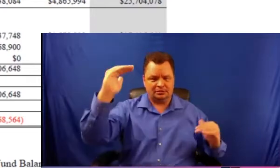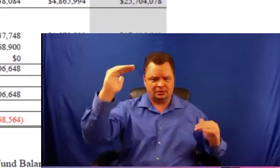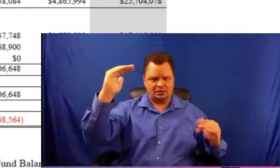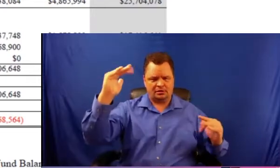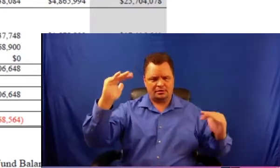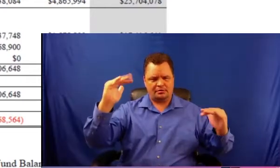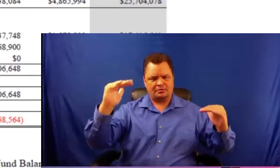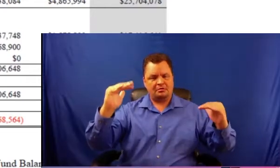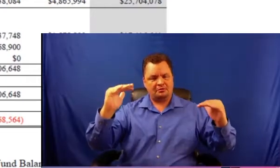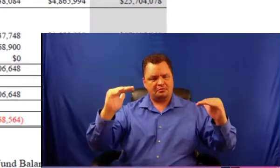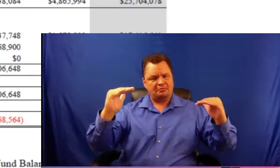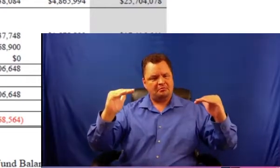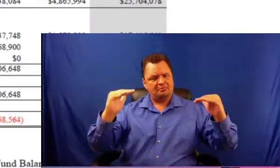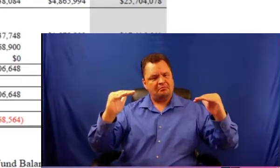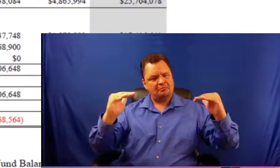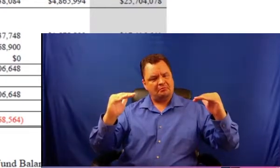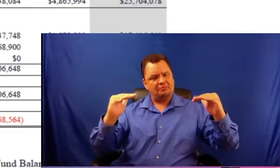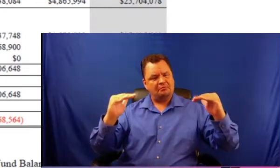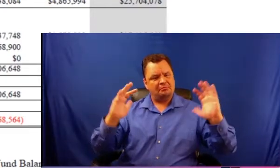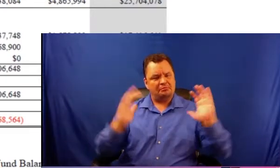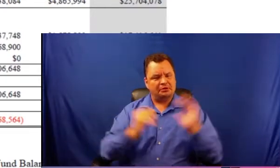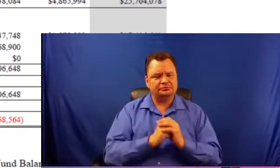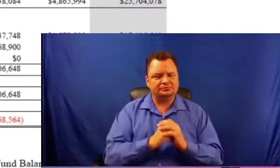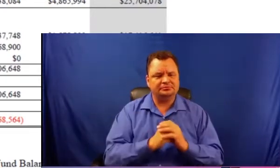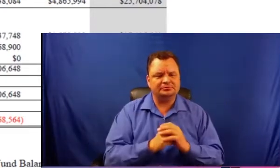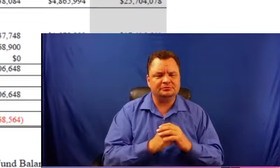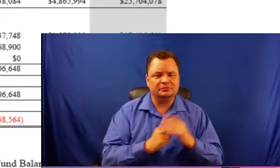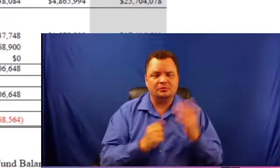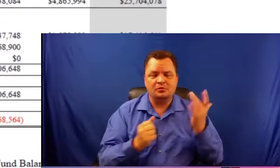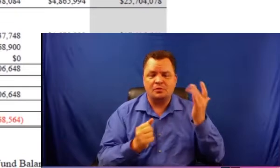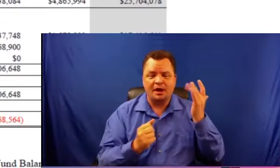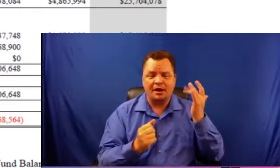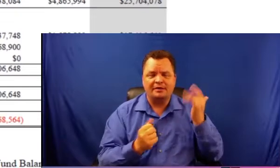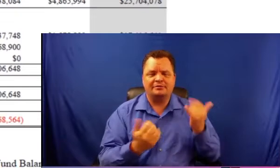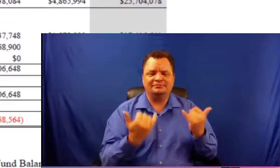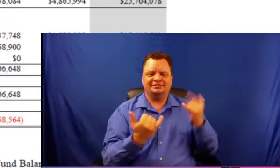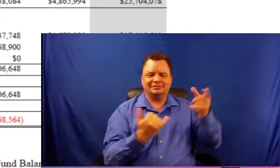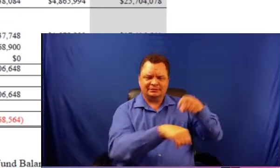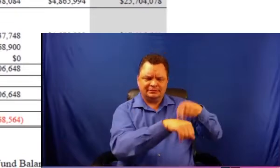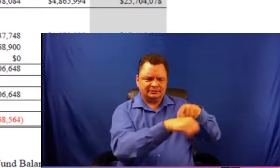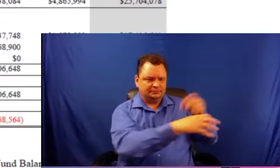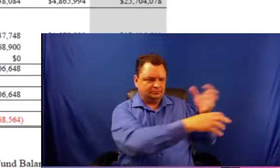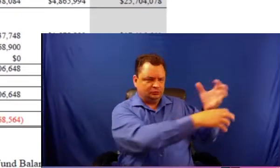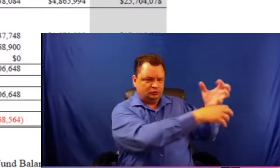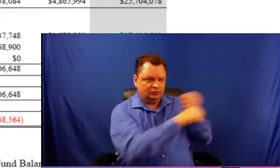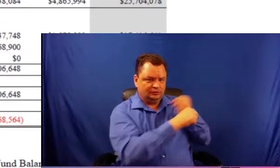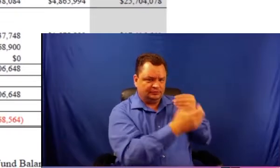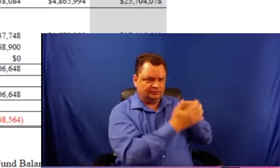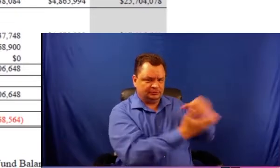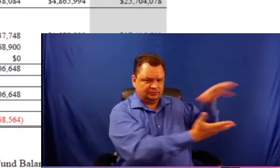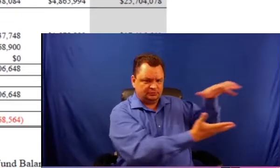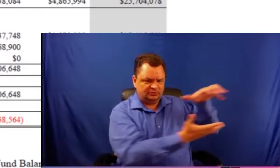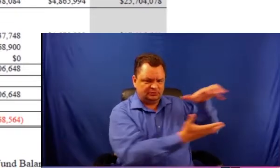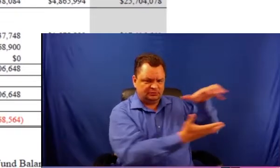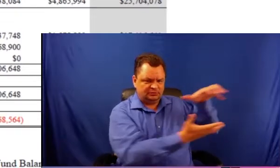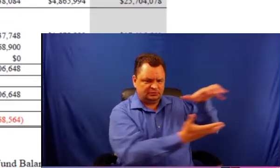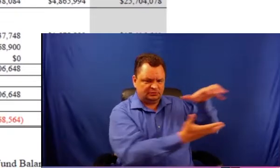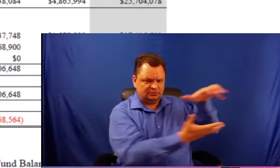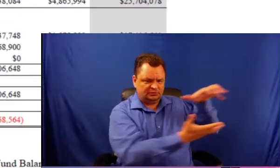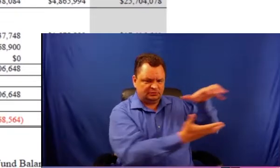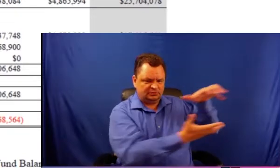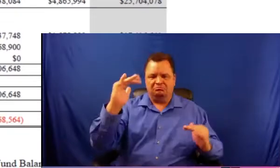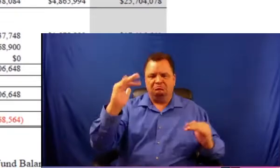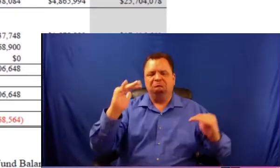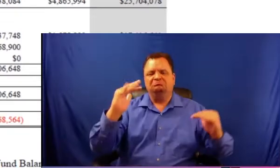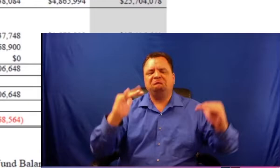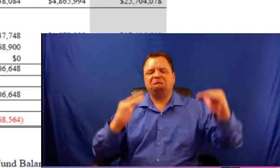is due to some of the timing in receiving the revenues, but we do anticipate that catching up and being in a more